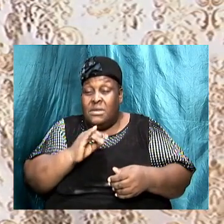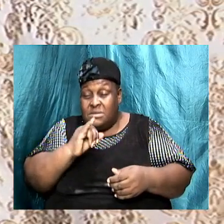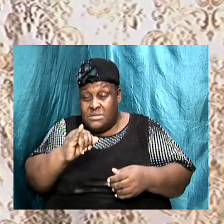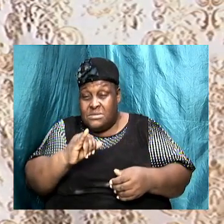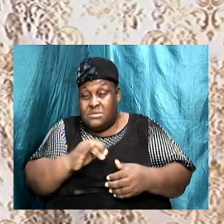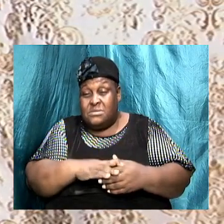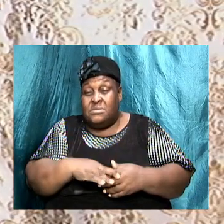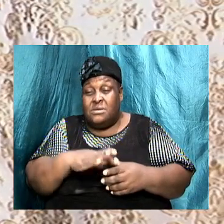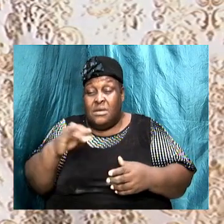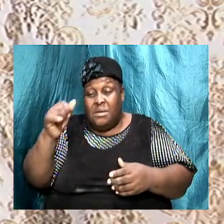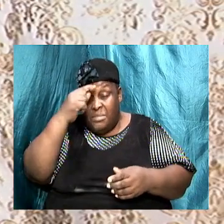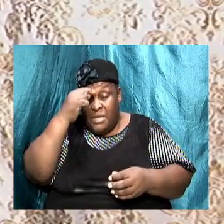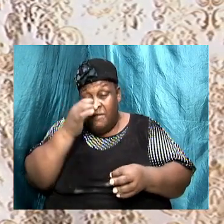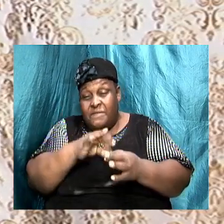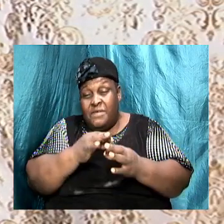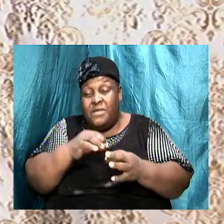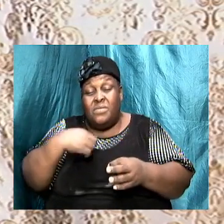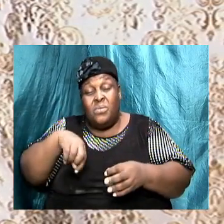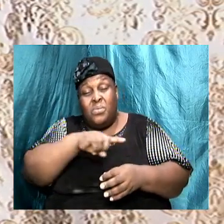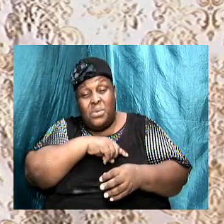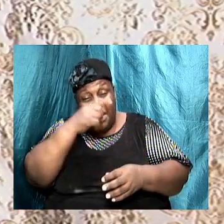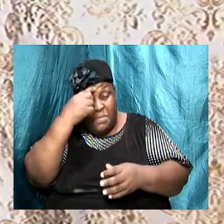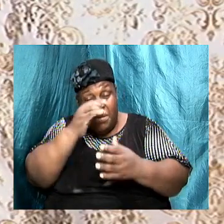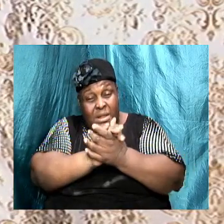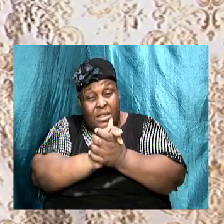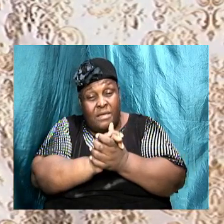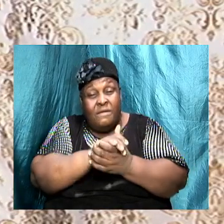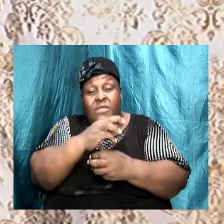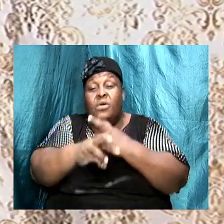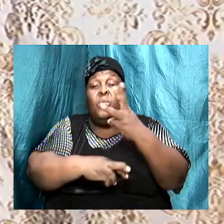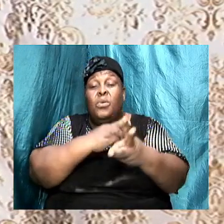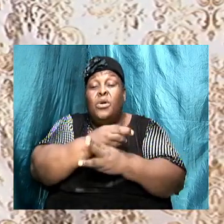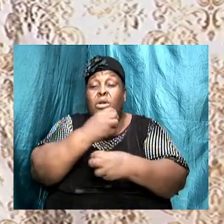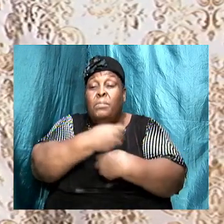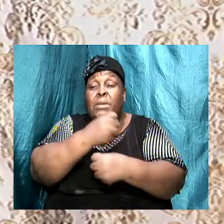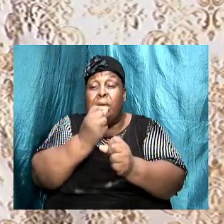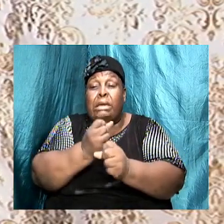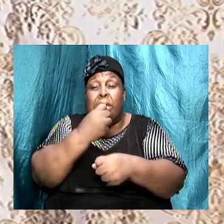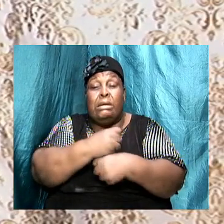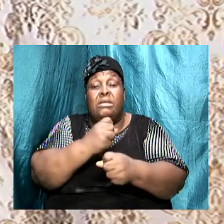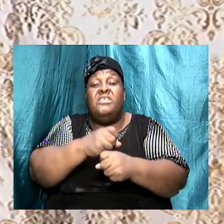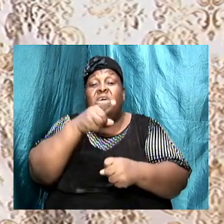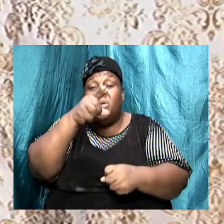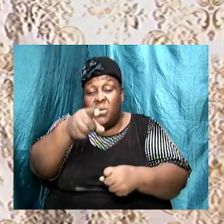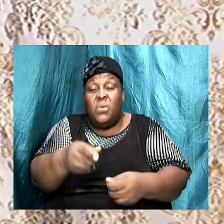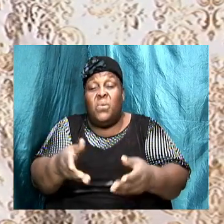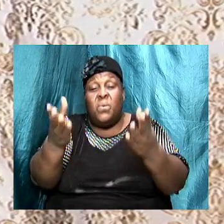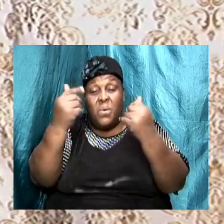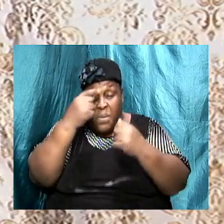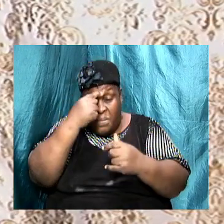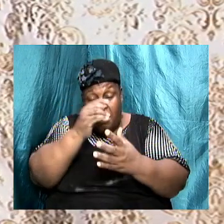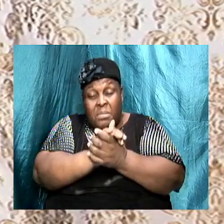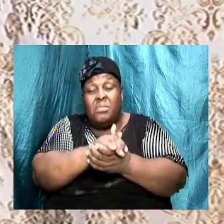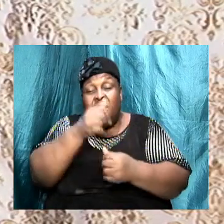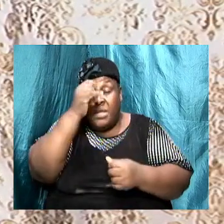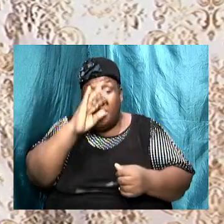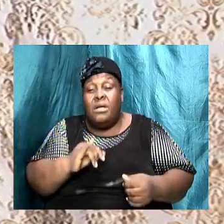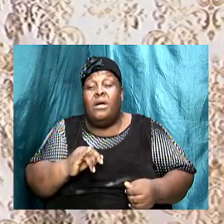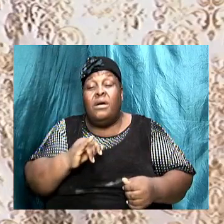So that by faith, we believe that the worlds were formed. So he that cometh to God must believe that God is.